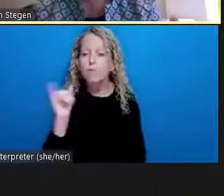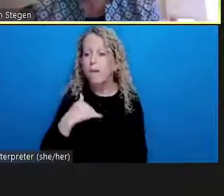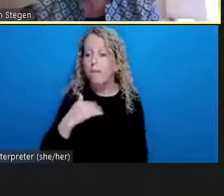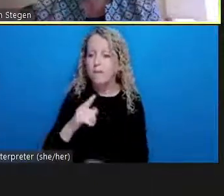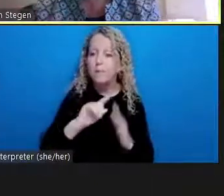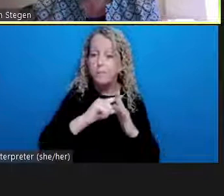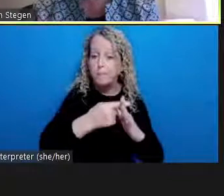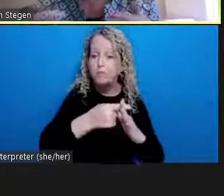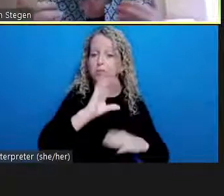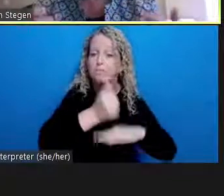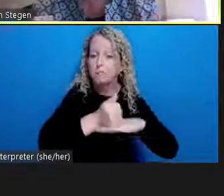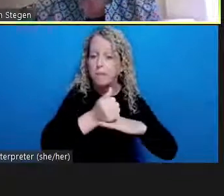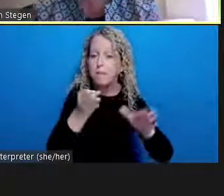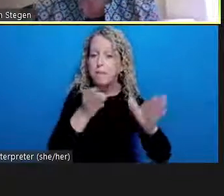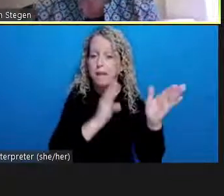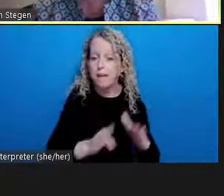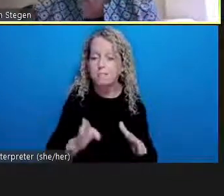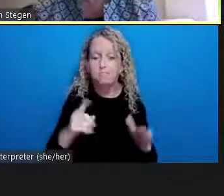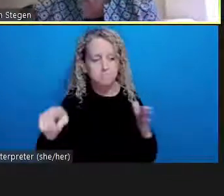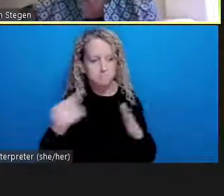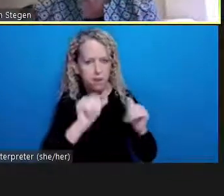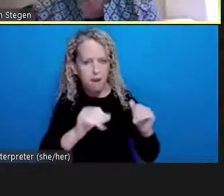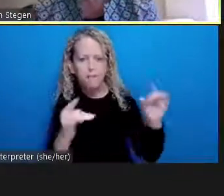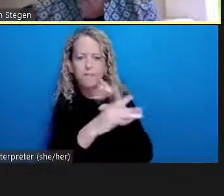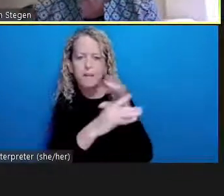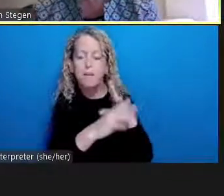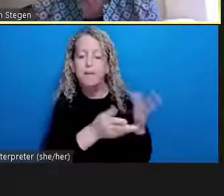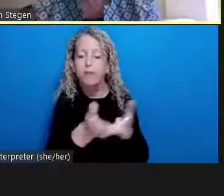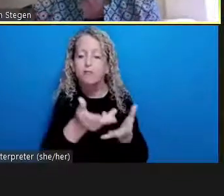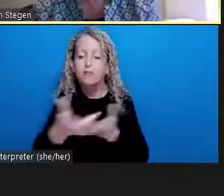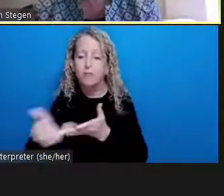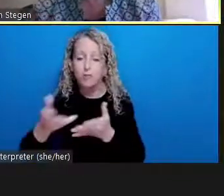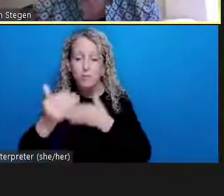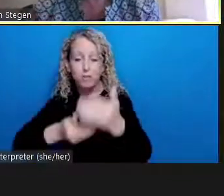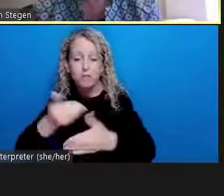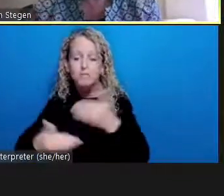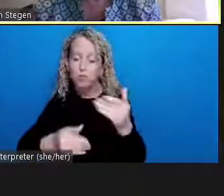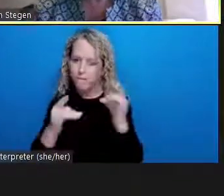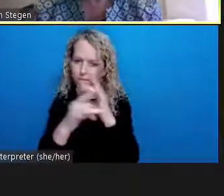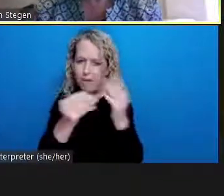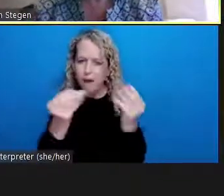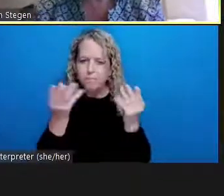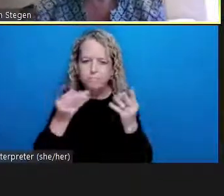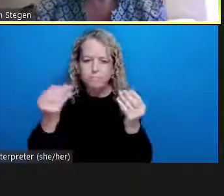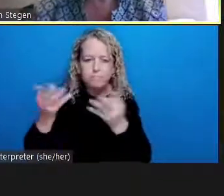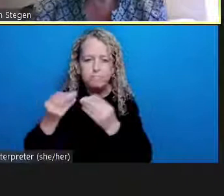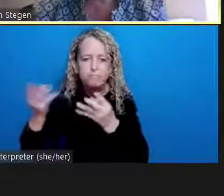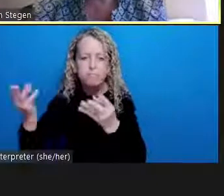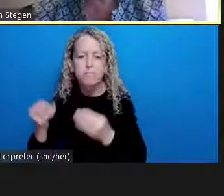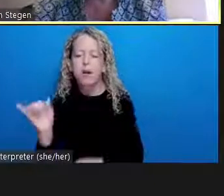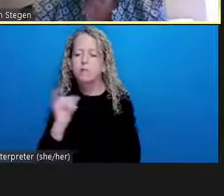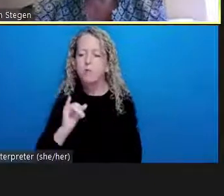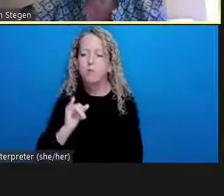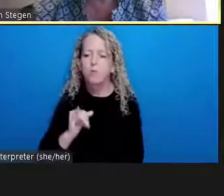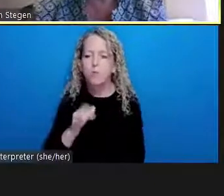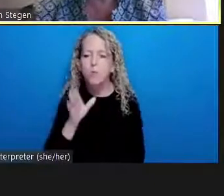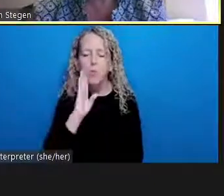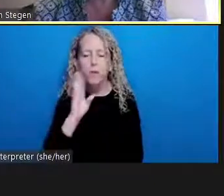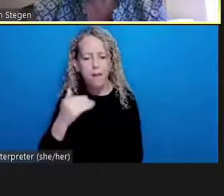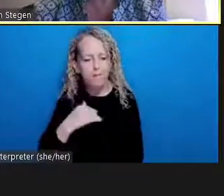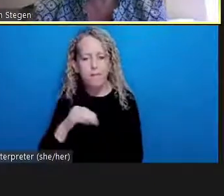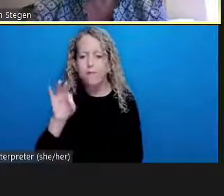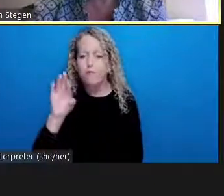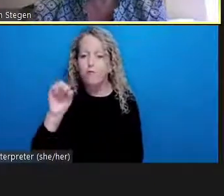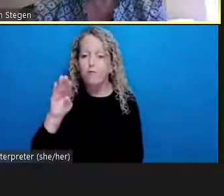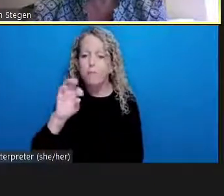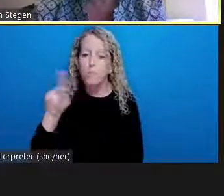able to provide feedback on that during the consultation process, and there will be a responsive compliance and enforcement framework, again, focused